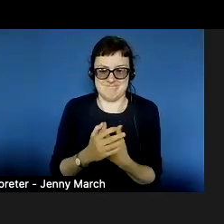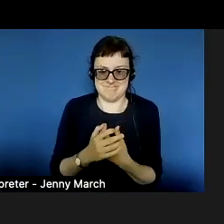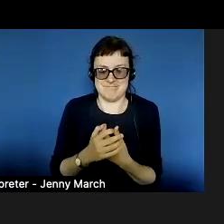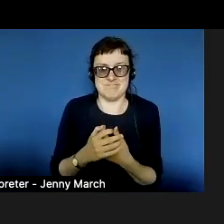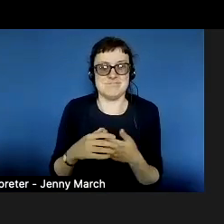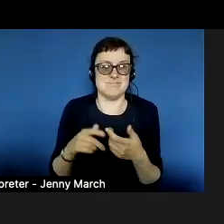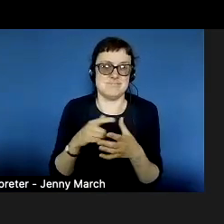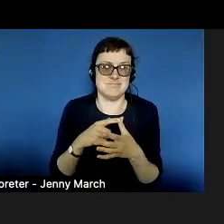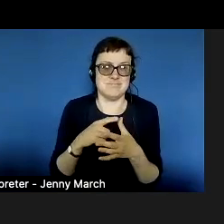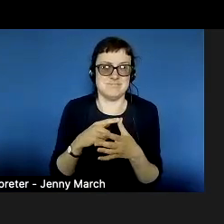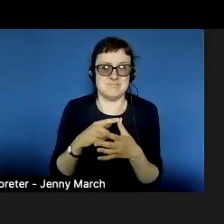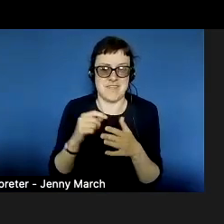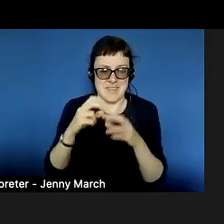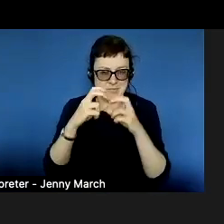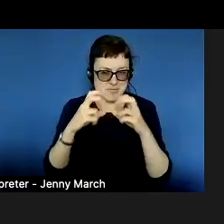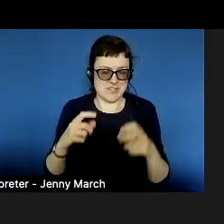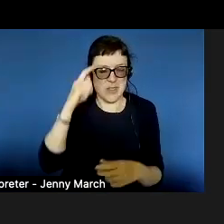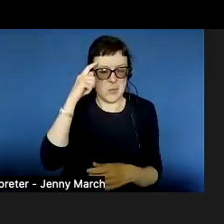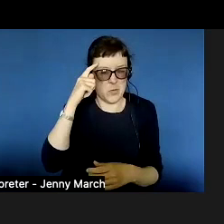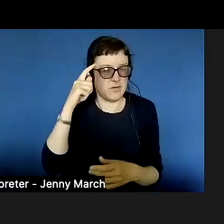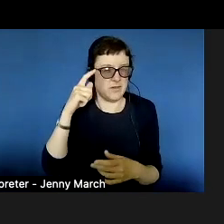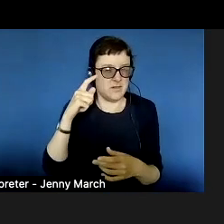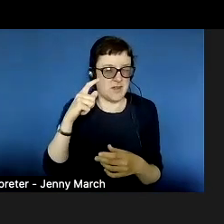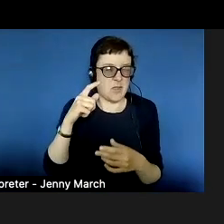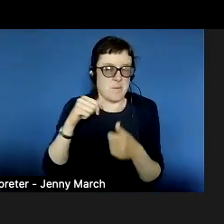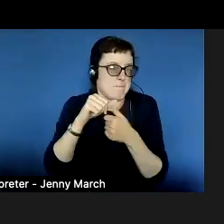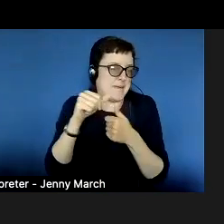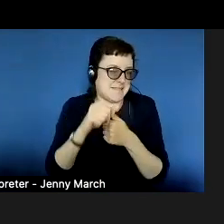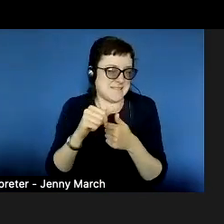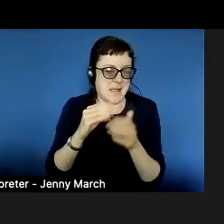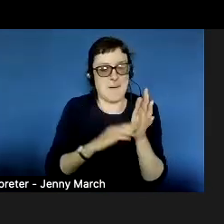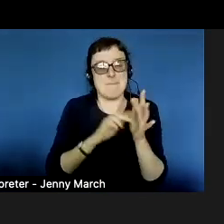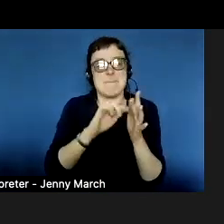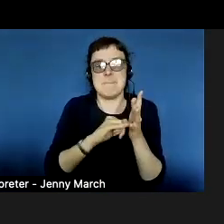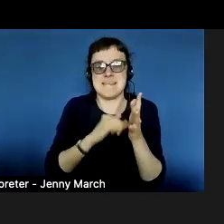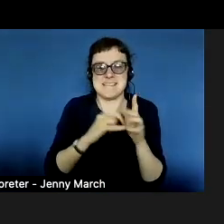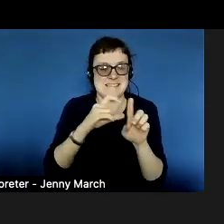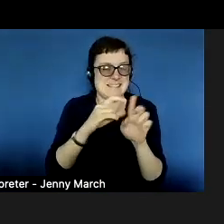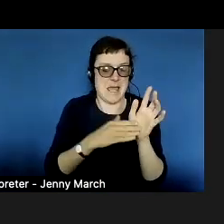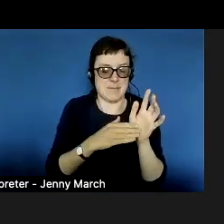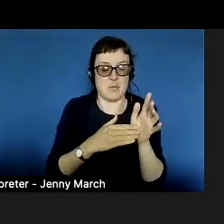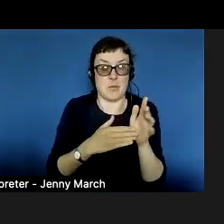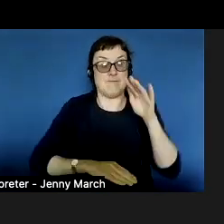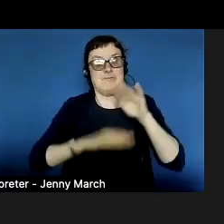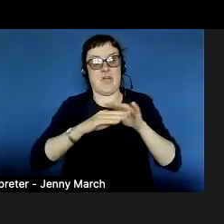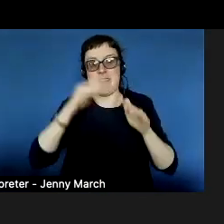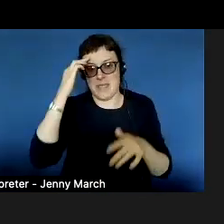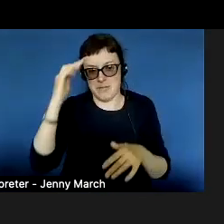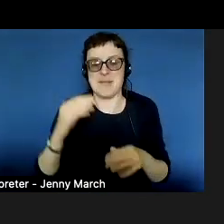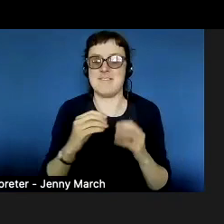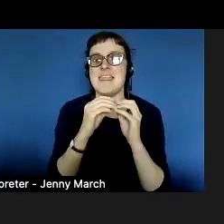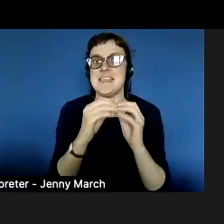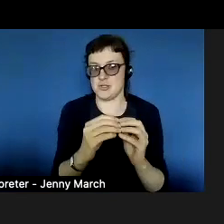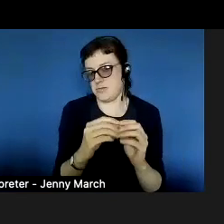So I think we did come to the conclusion that we would call them Miss BM because it wasn't identifiable. But If we had the initials, we used them.